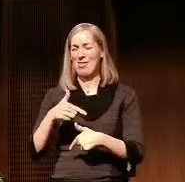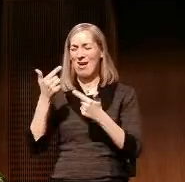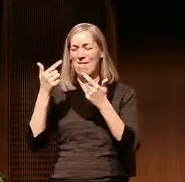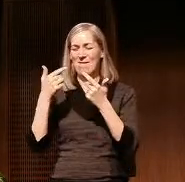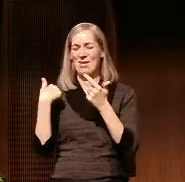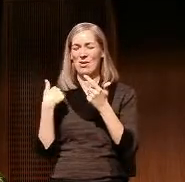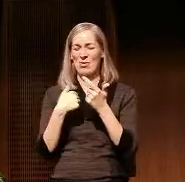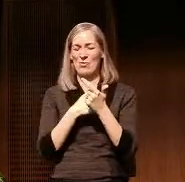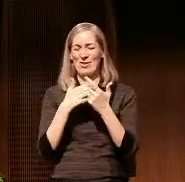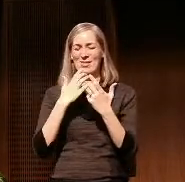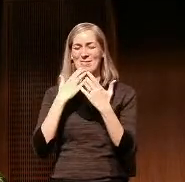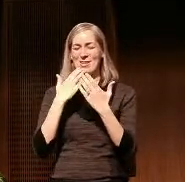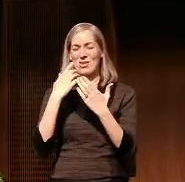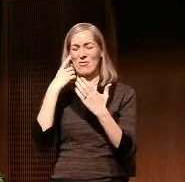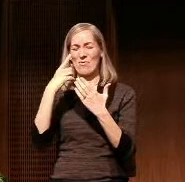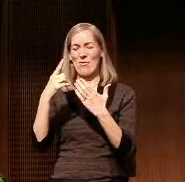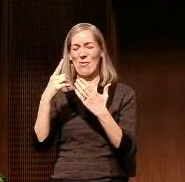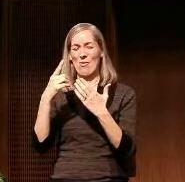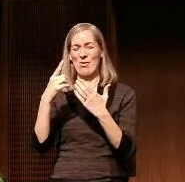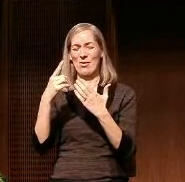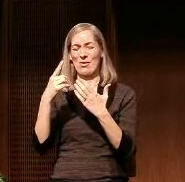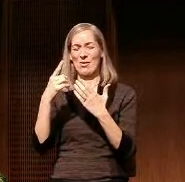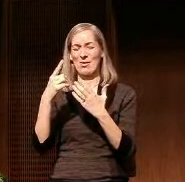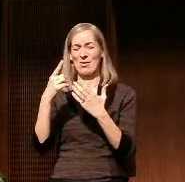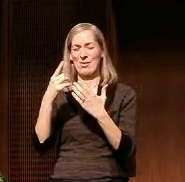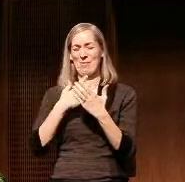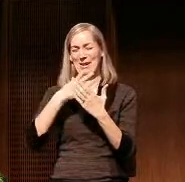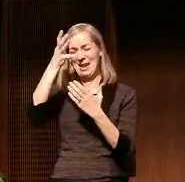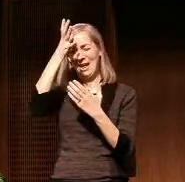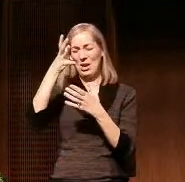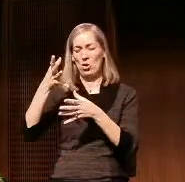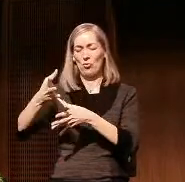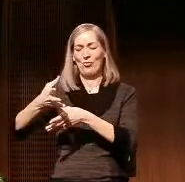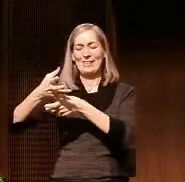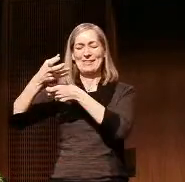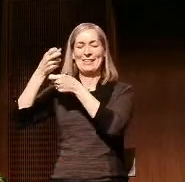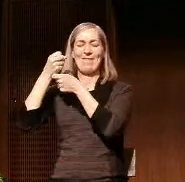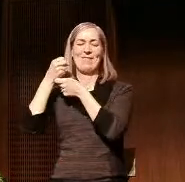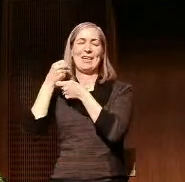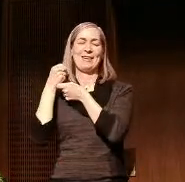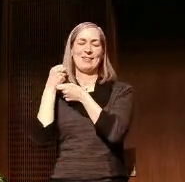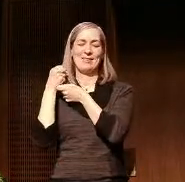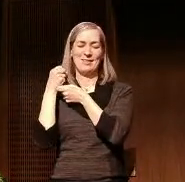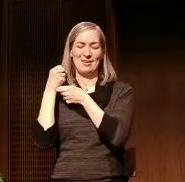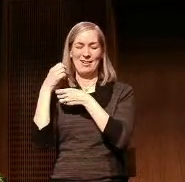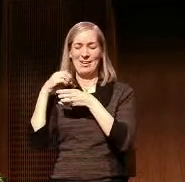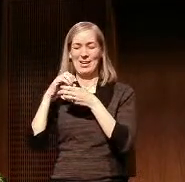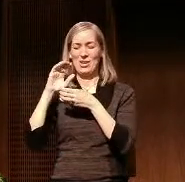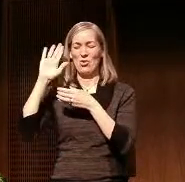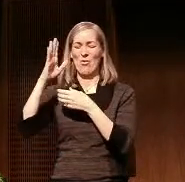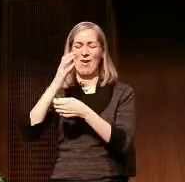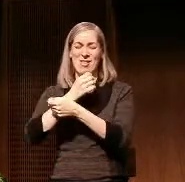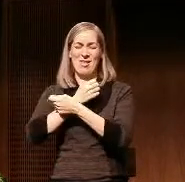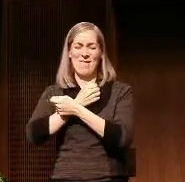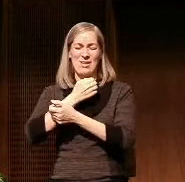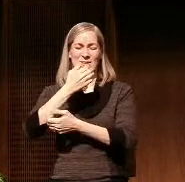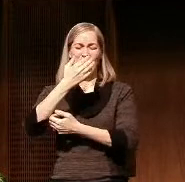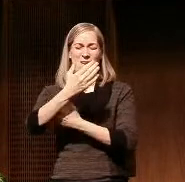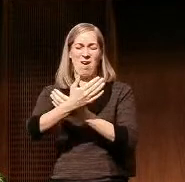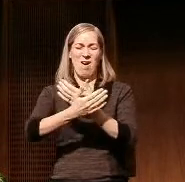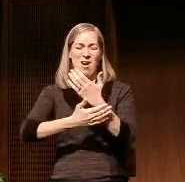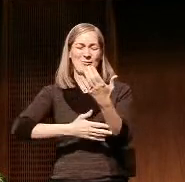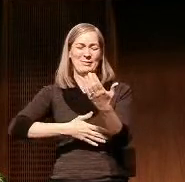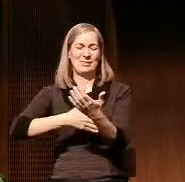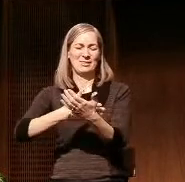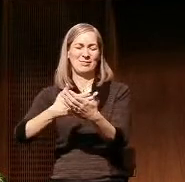We thank you for receiving my dad in the loving arms of your son.